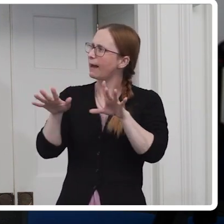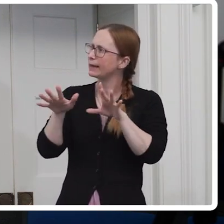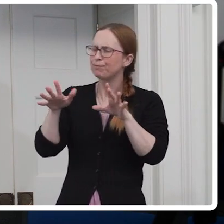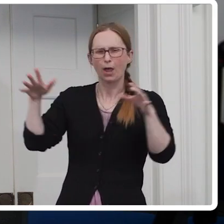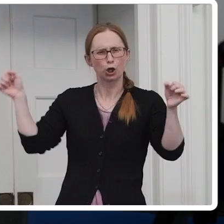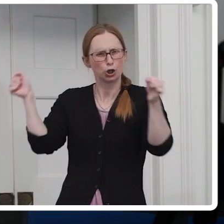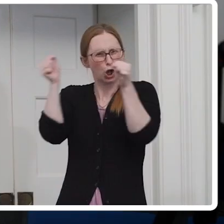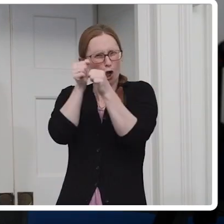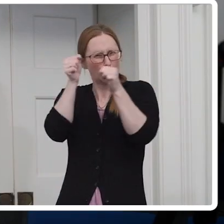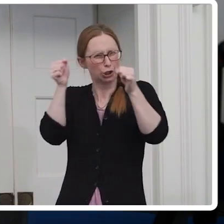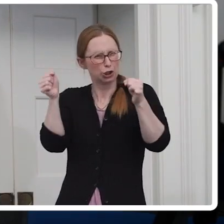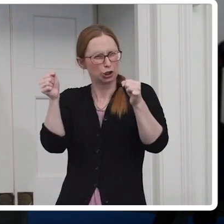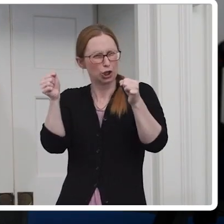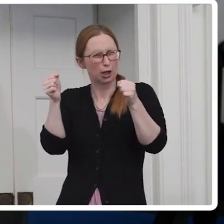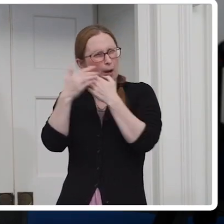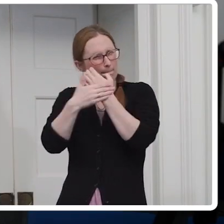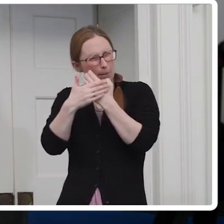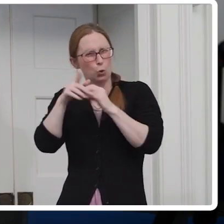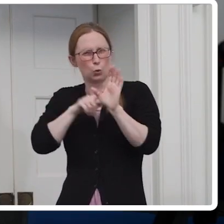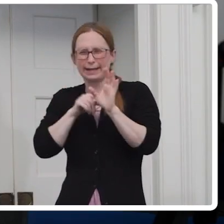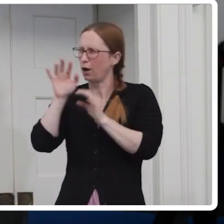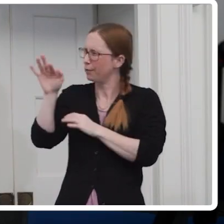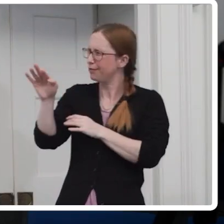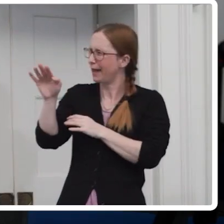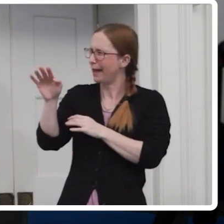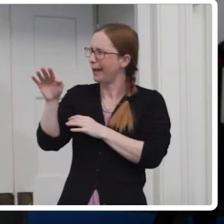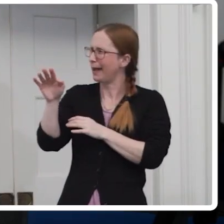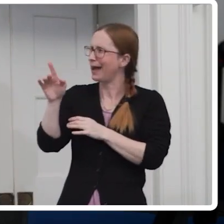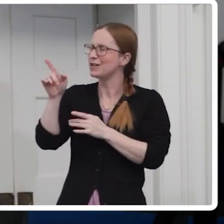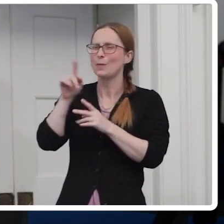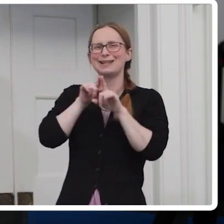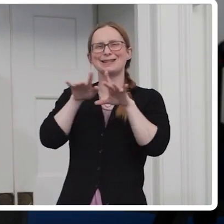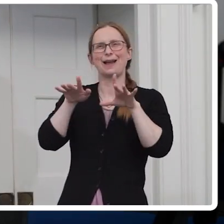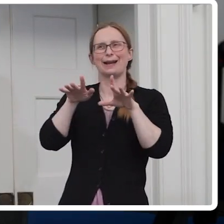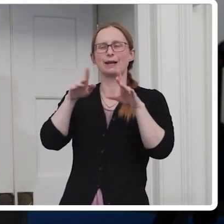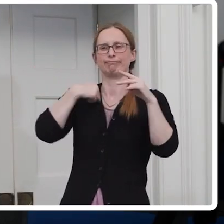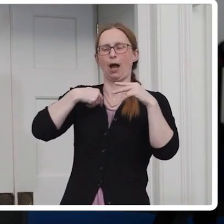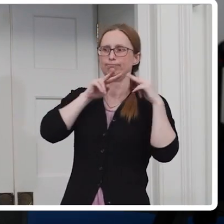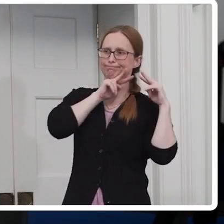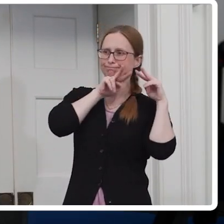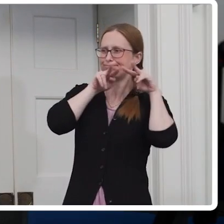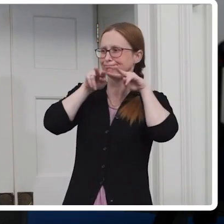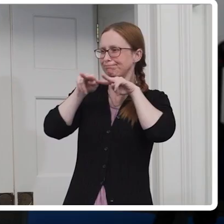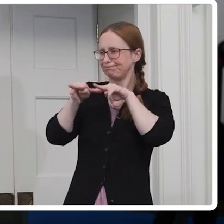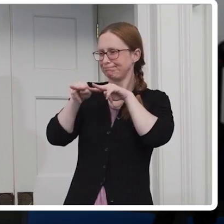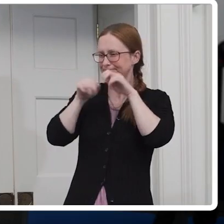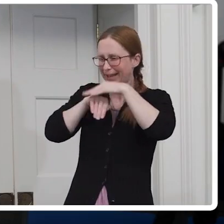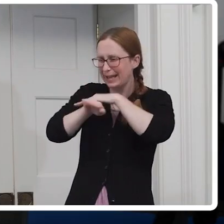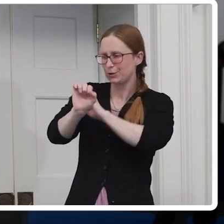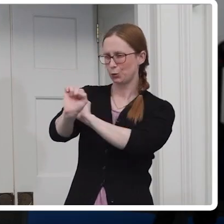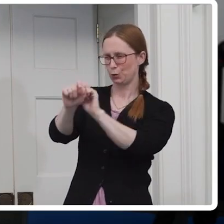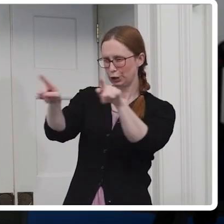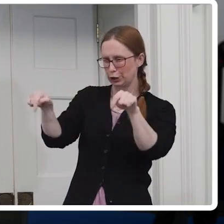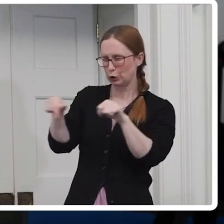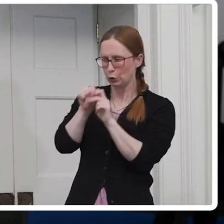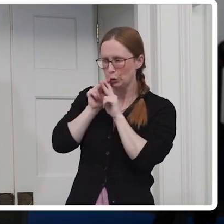see it as a curtain on the left-hand side. It's kind of blue and yellow. And I see it a curtain into, it's like I'm looking into the